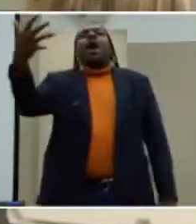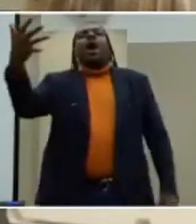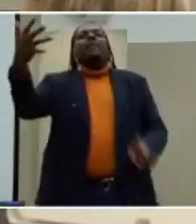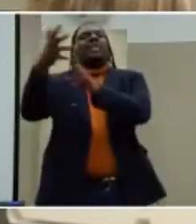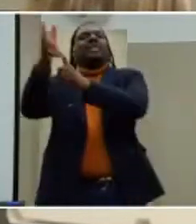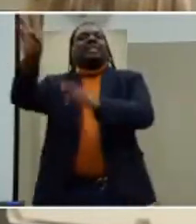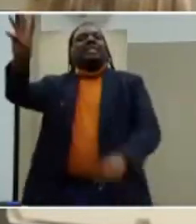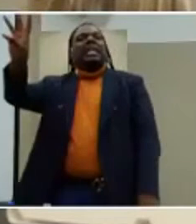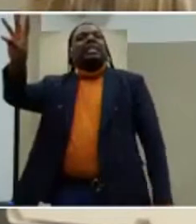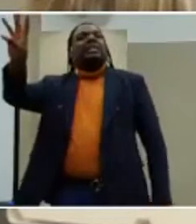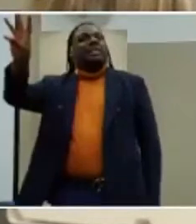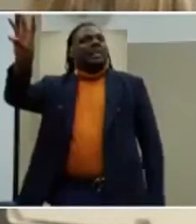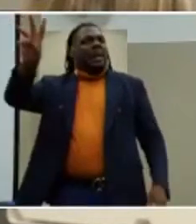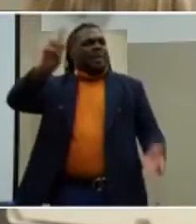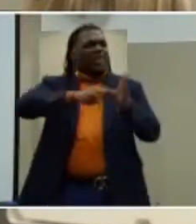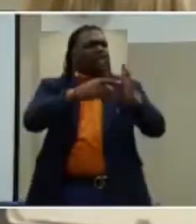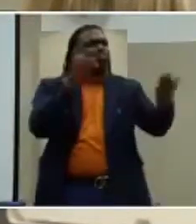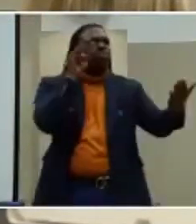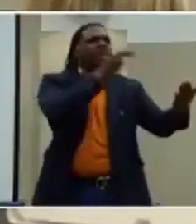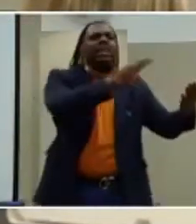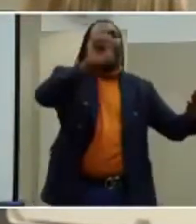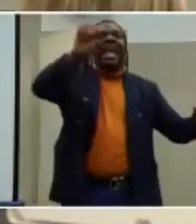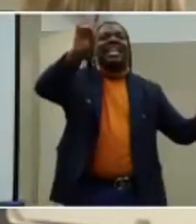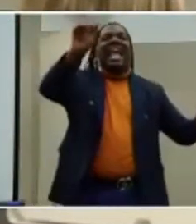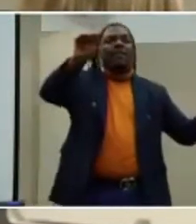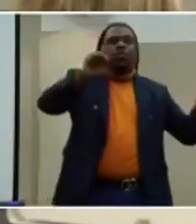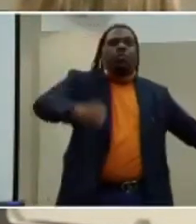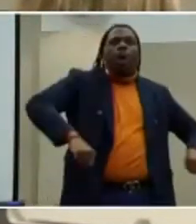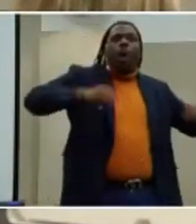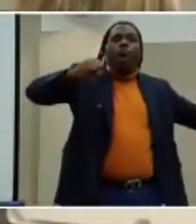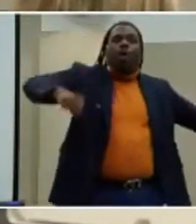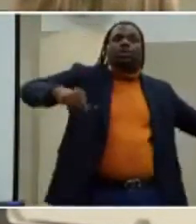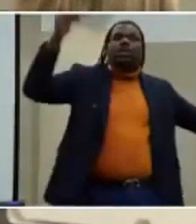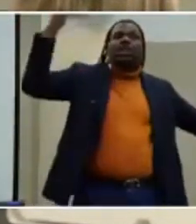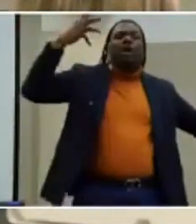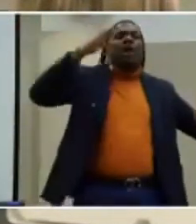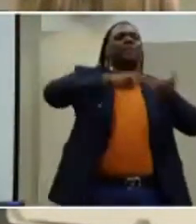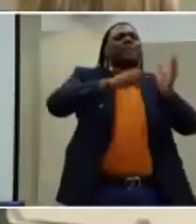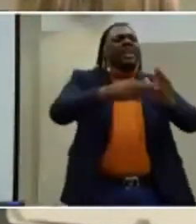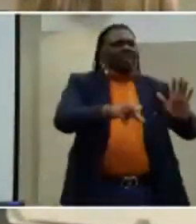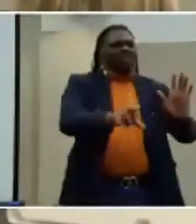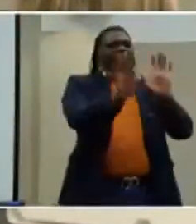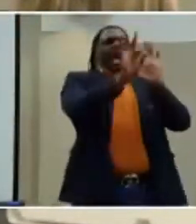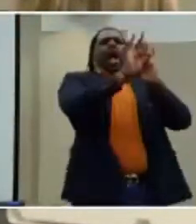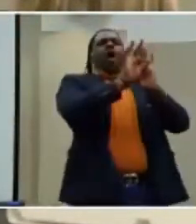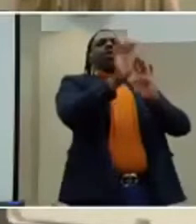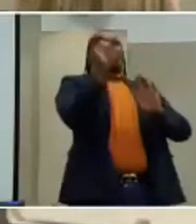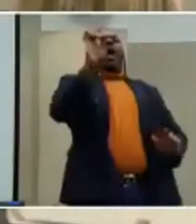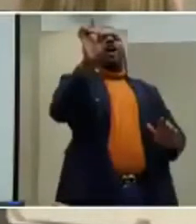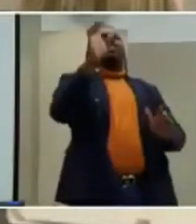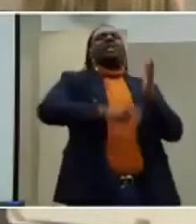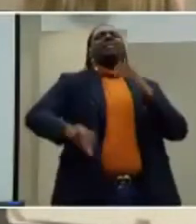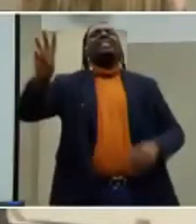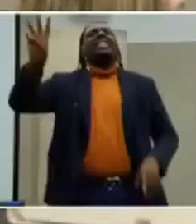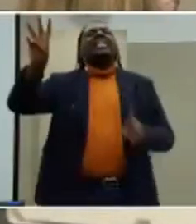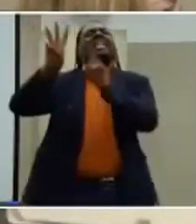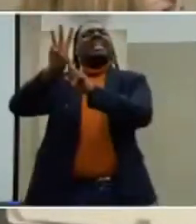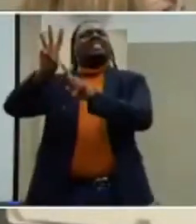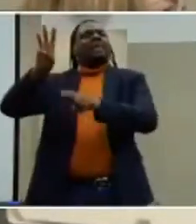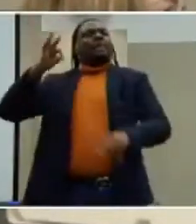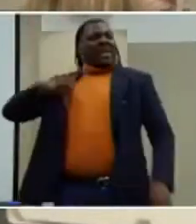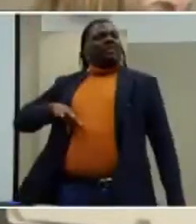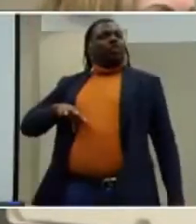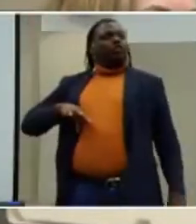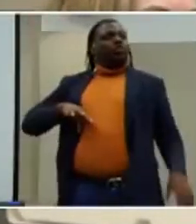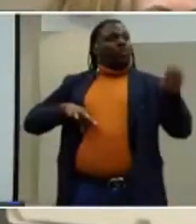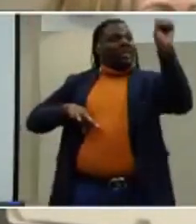handout contain the ADA standards for roll-in showers, which are found in Chapter 6, which are very helpful until